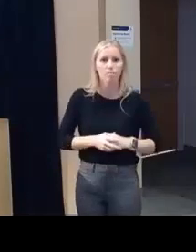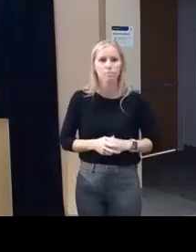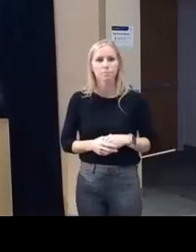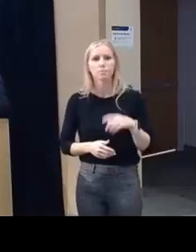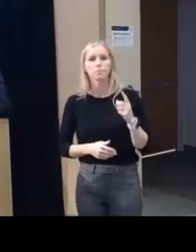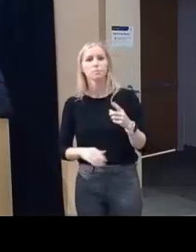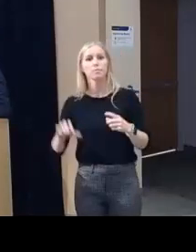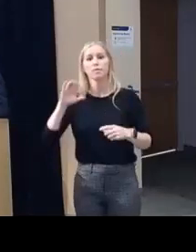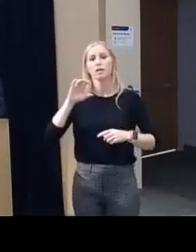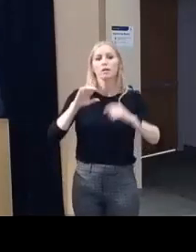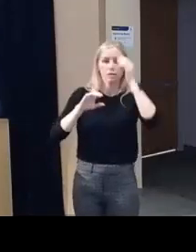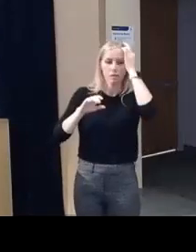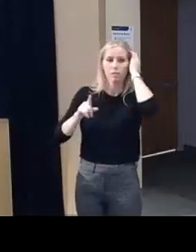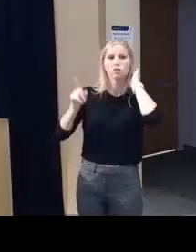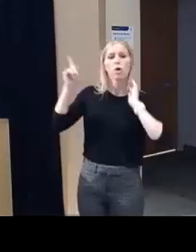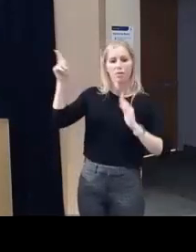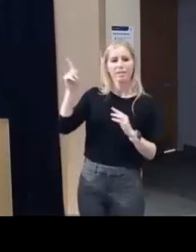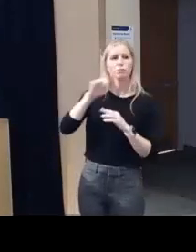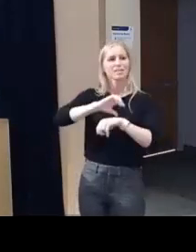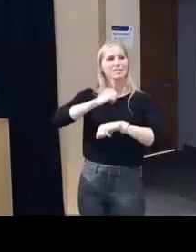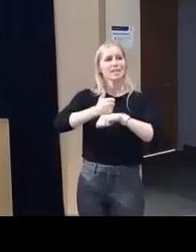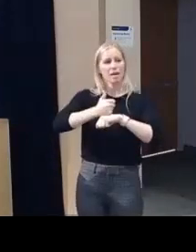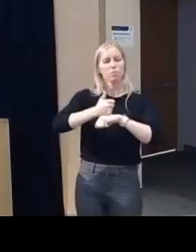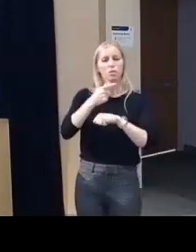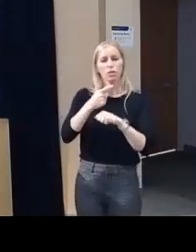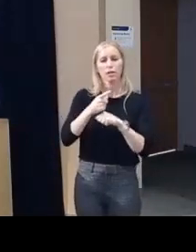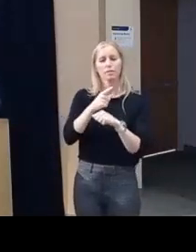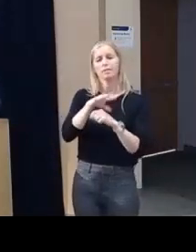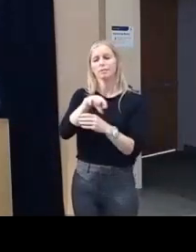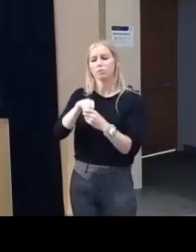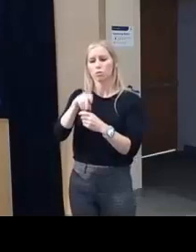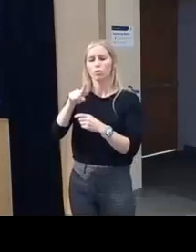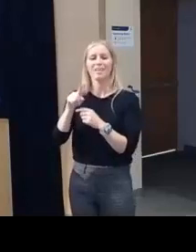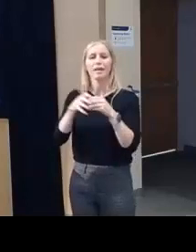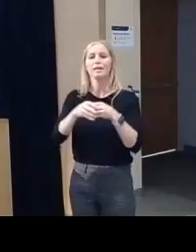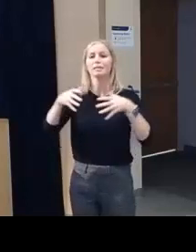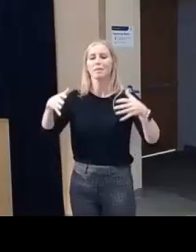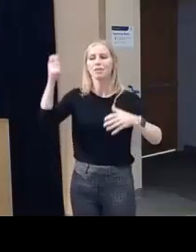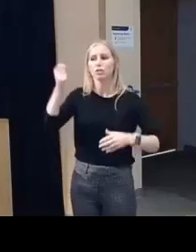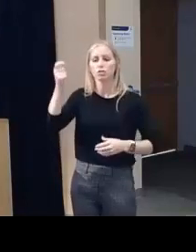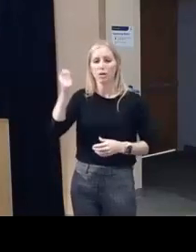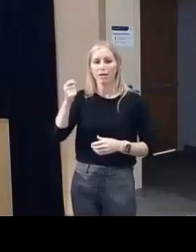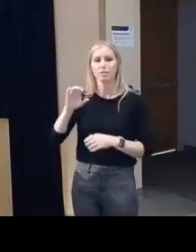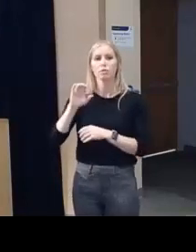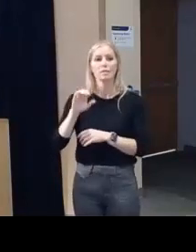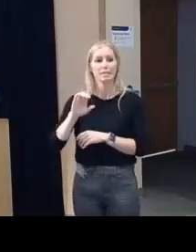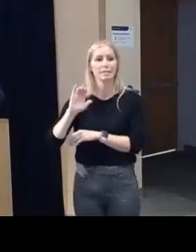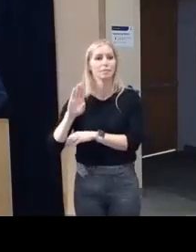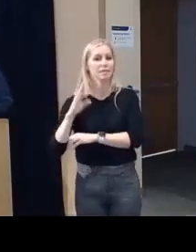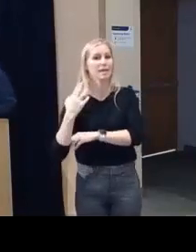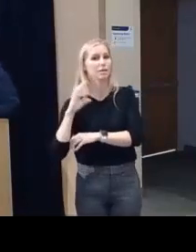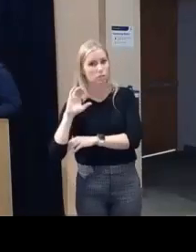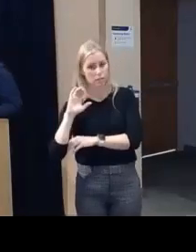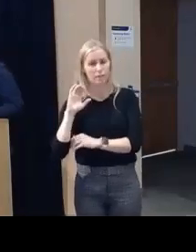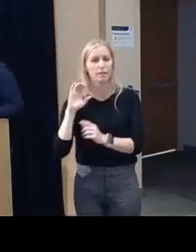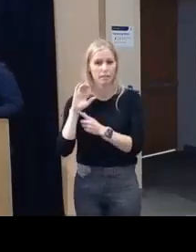SUDPC was established as a part of an expansion grant through the Certified Behavioral Health Clinic, so CCBHC. I